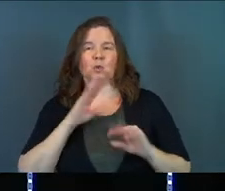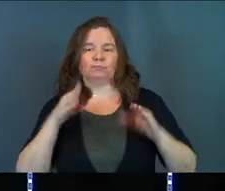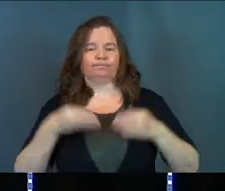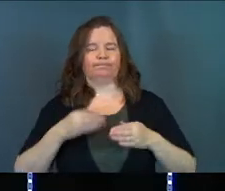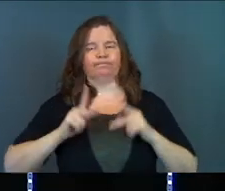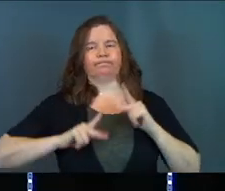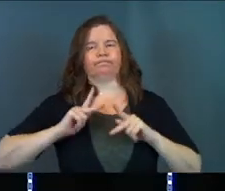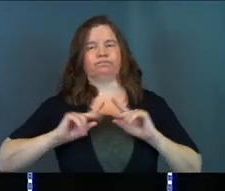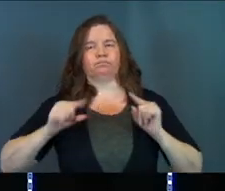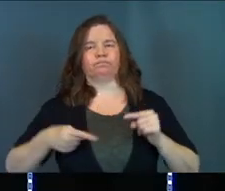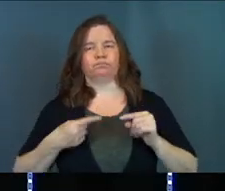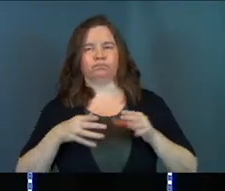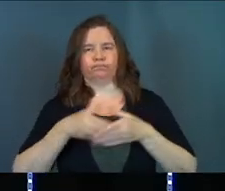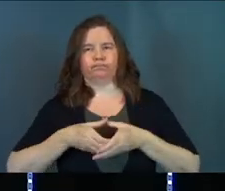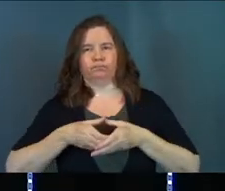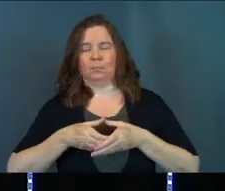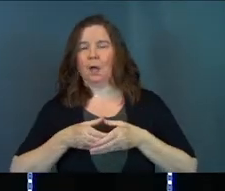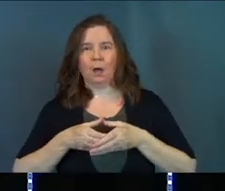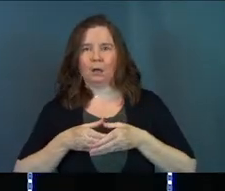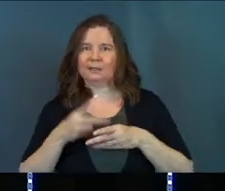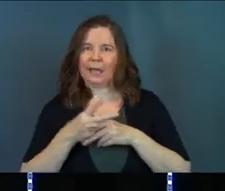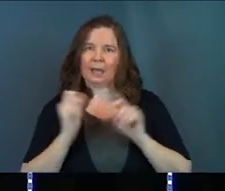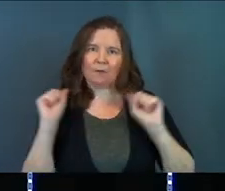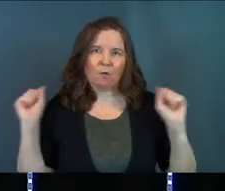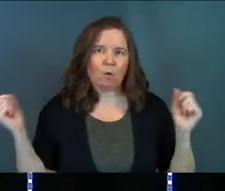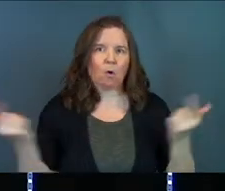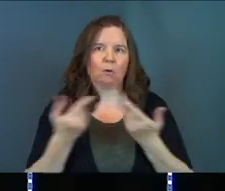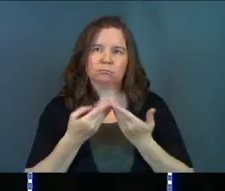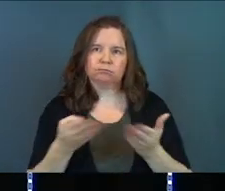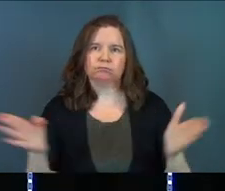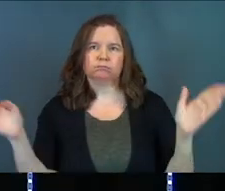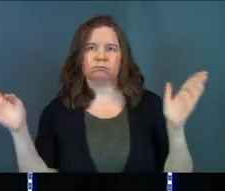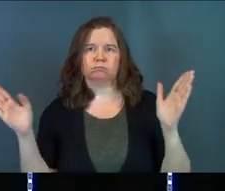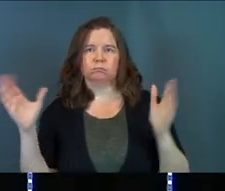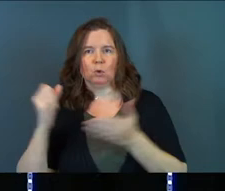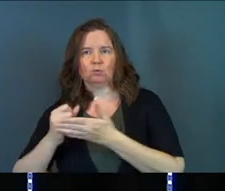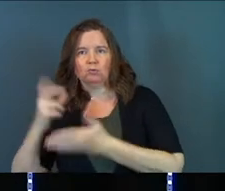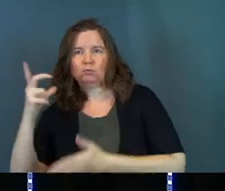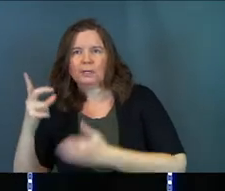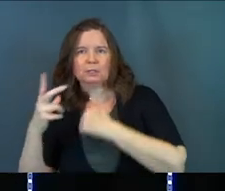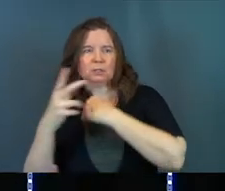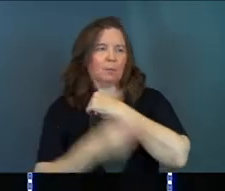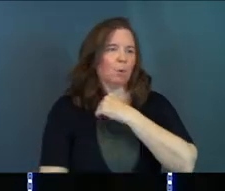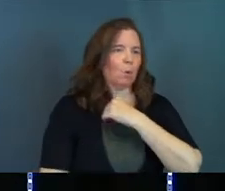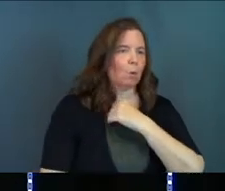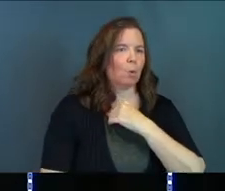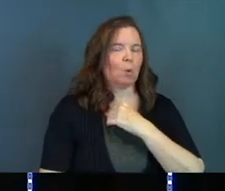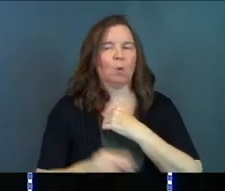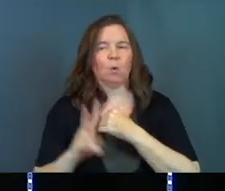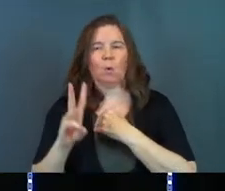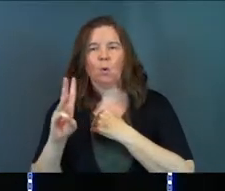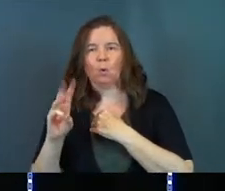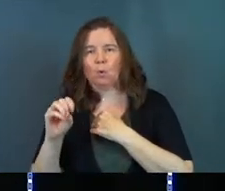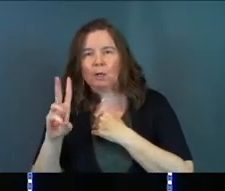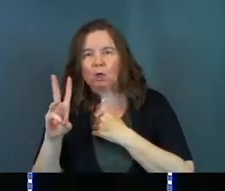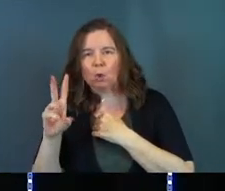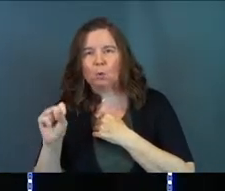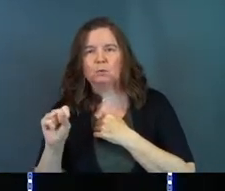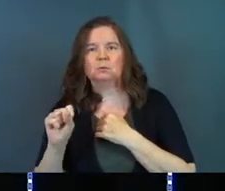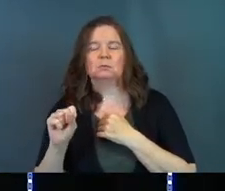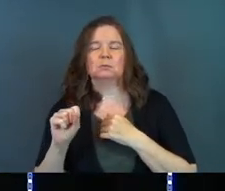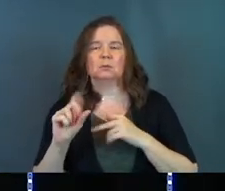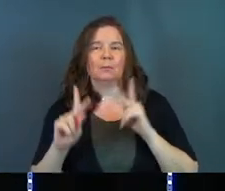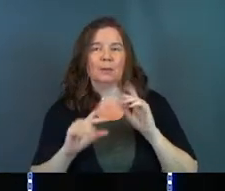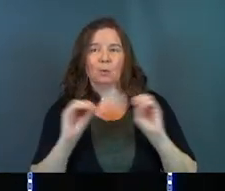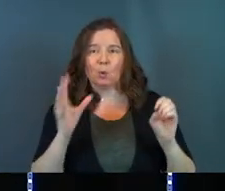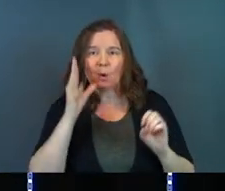people. He's saying you take care of everybody. You take care of rich and poor. You take care of the widows and the orphans, anybody that's